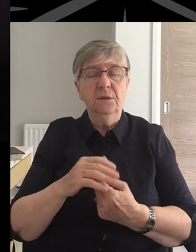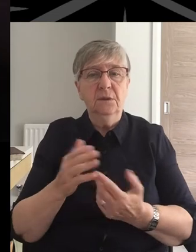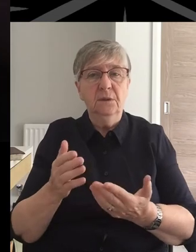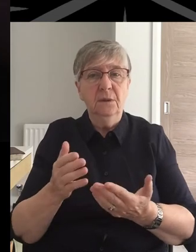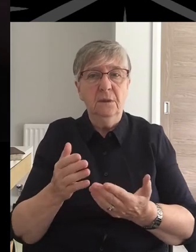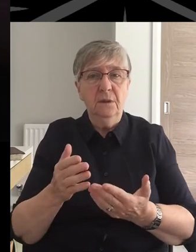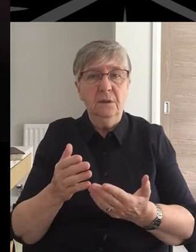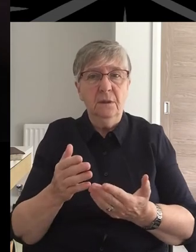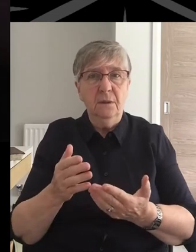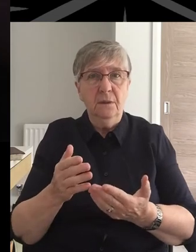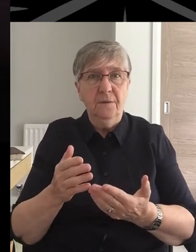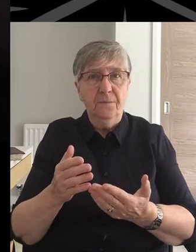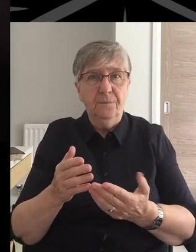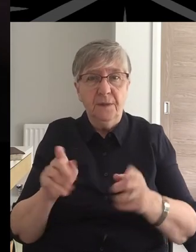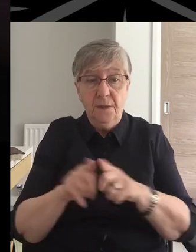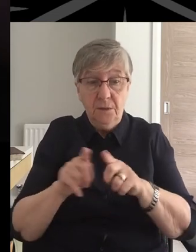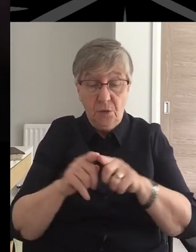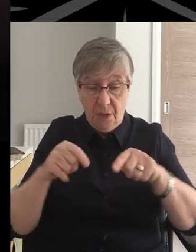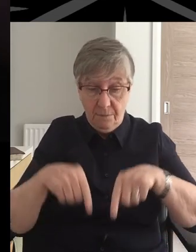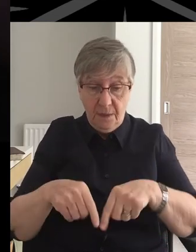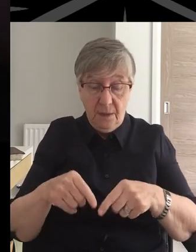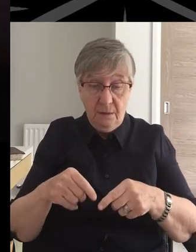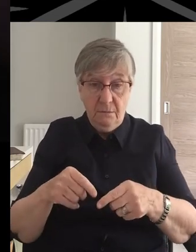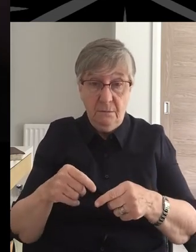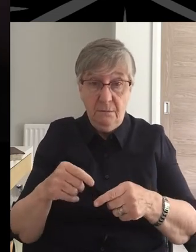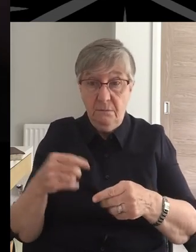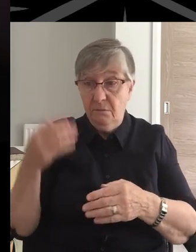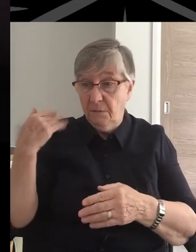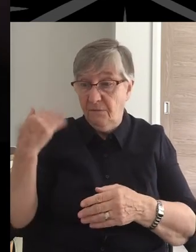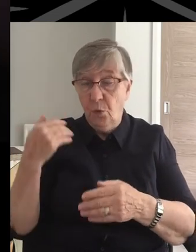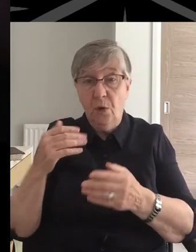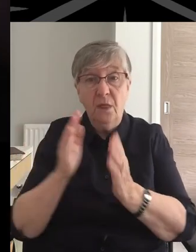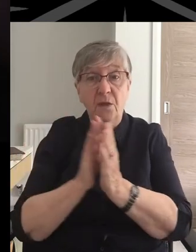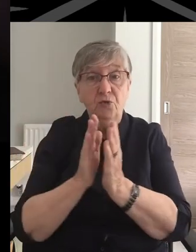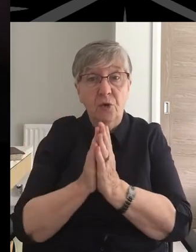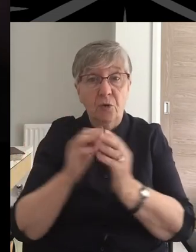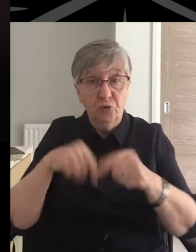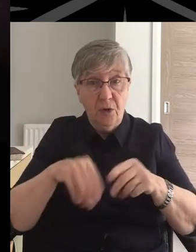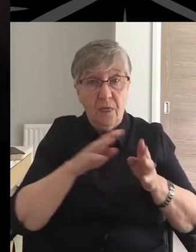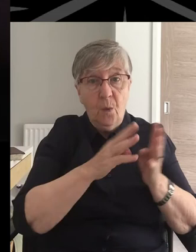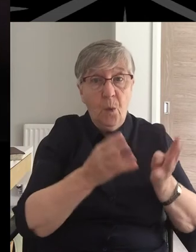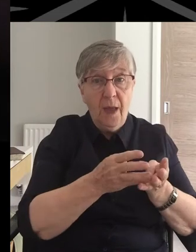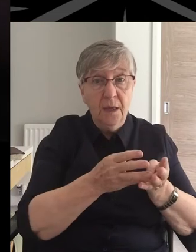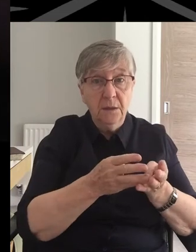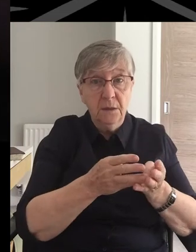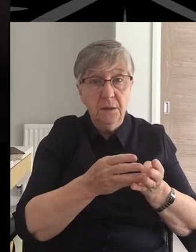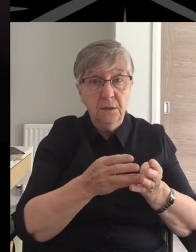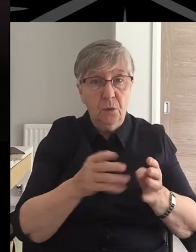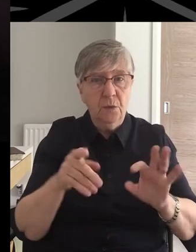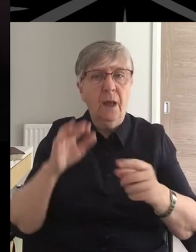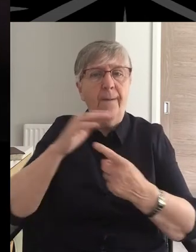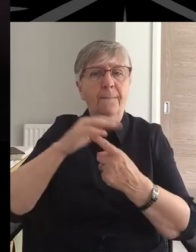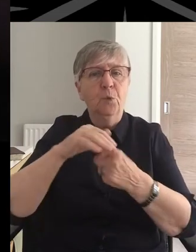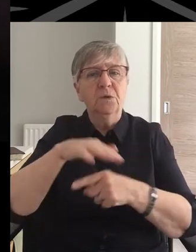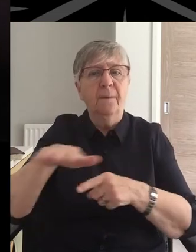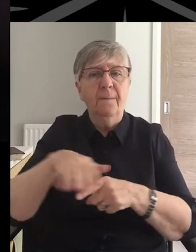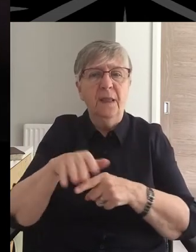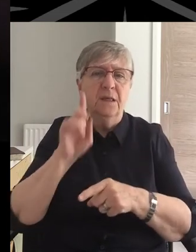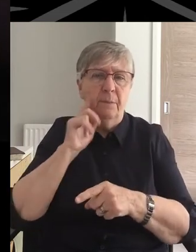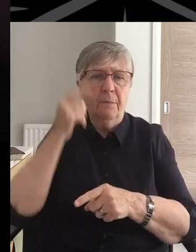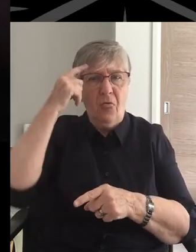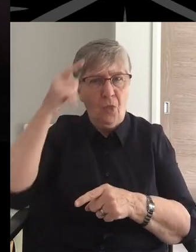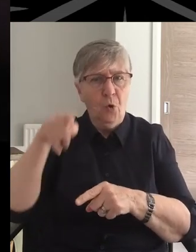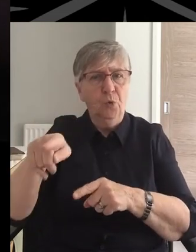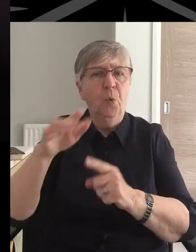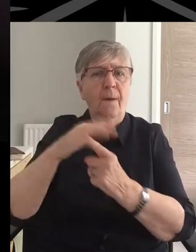world, so too it's not that long since the church in the West had a similar place.